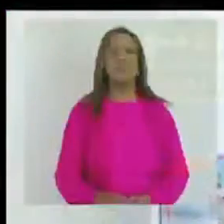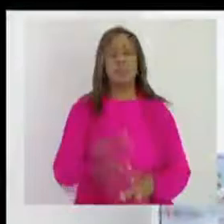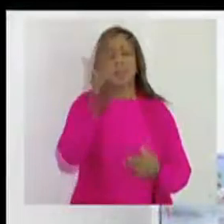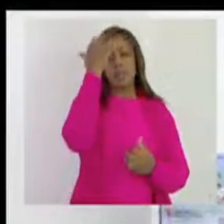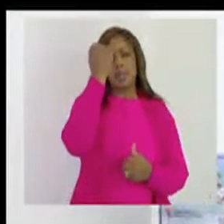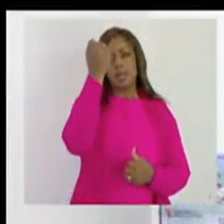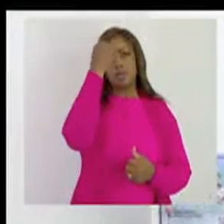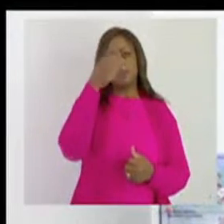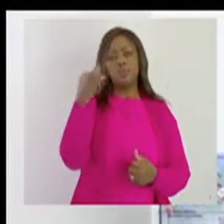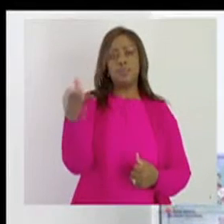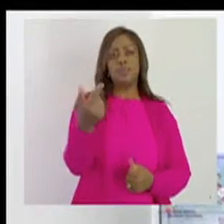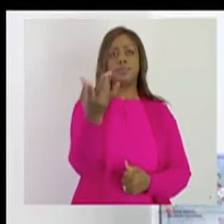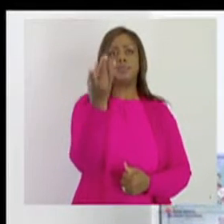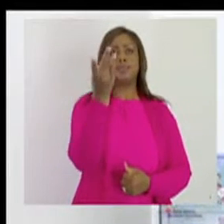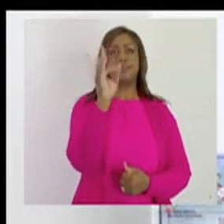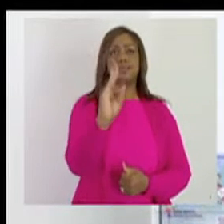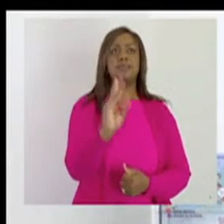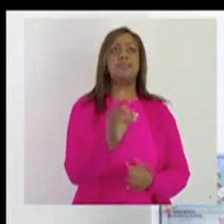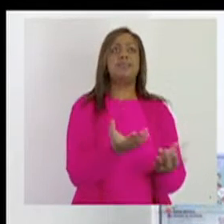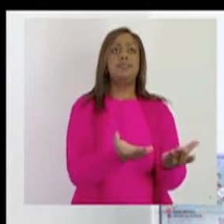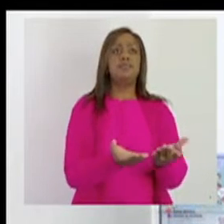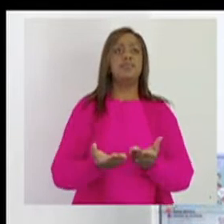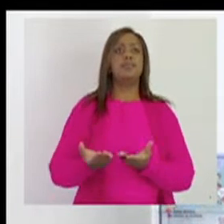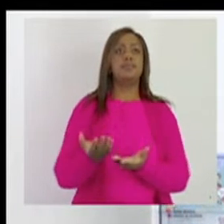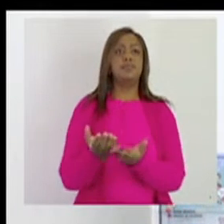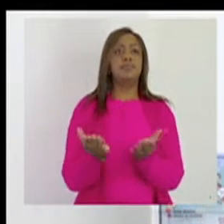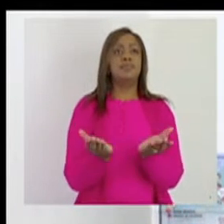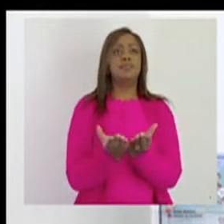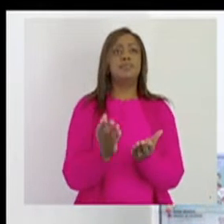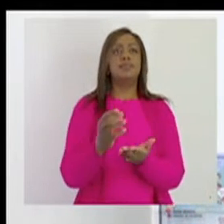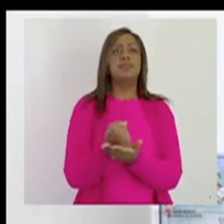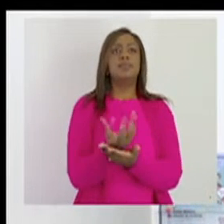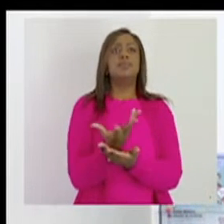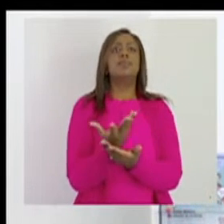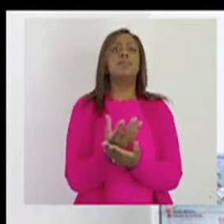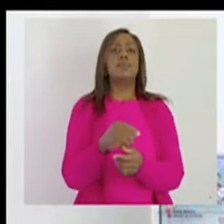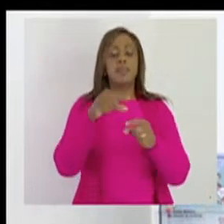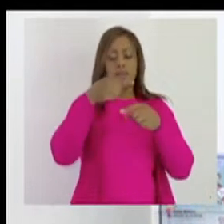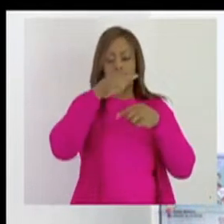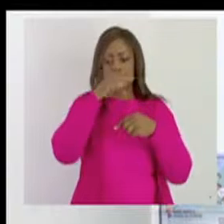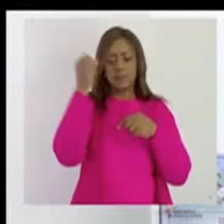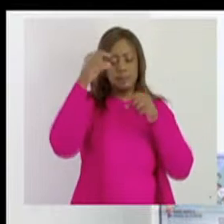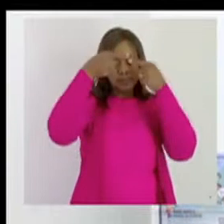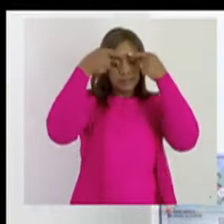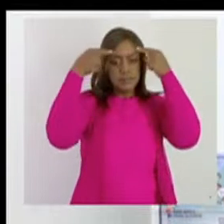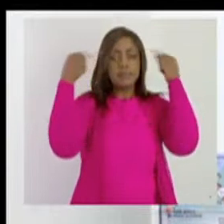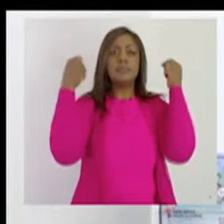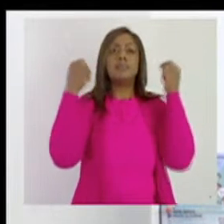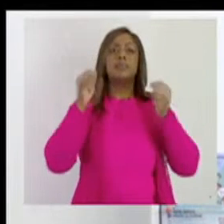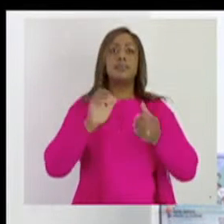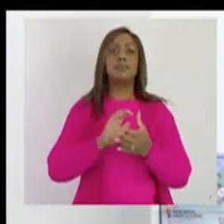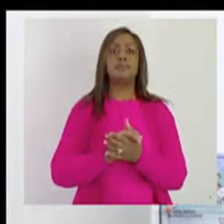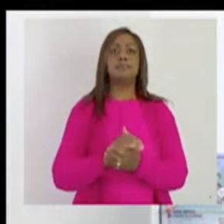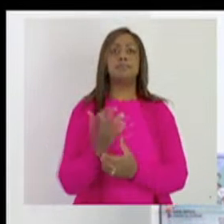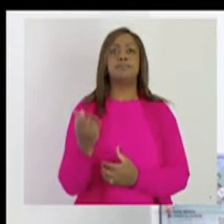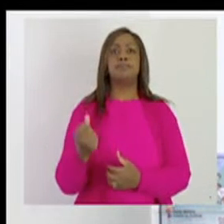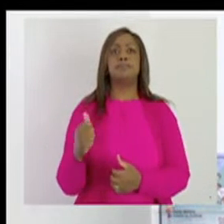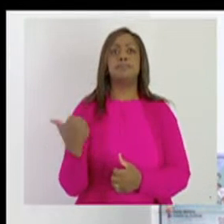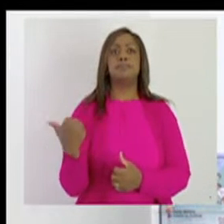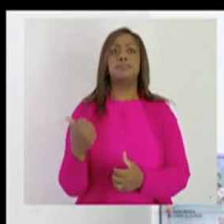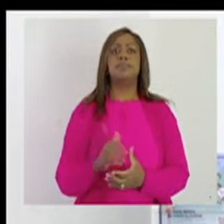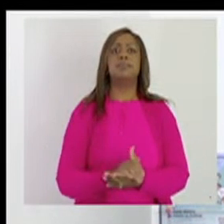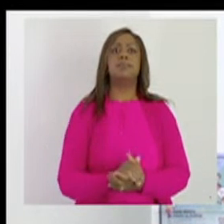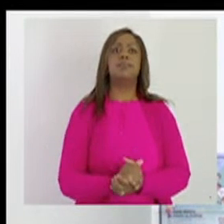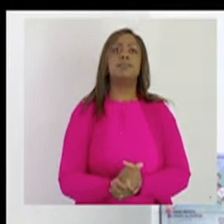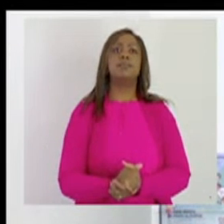Hello, grade 7 learners. Welcome to my Zone online school. My name is Pietres Futto, and then together with me here, I am joined by